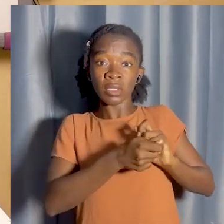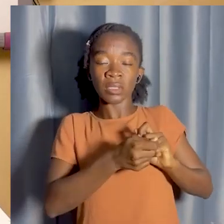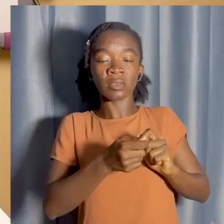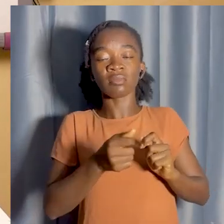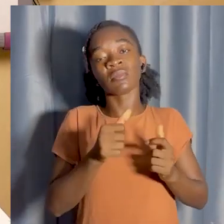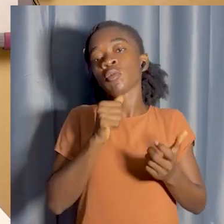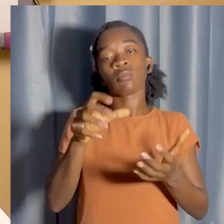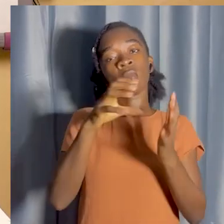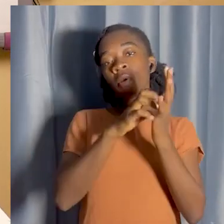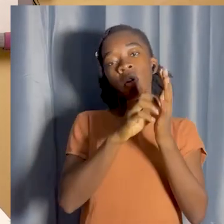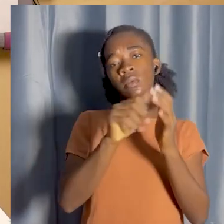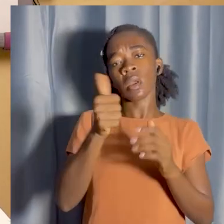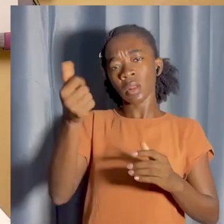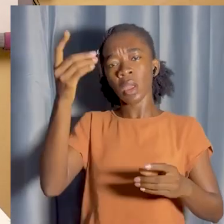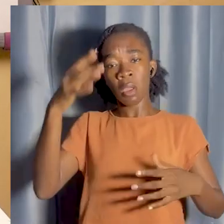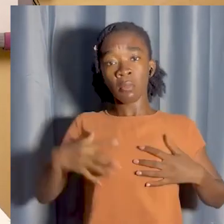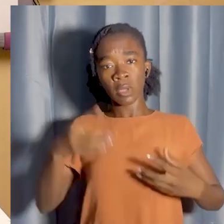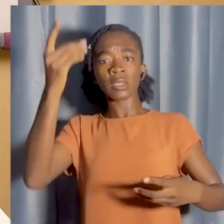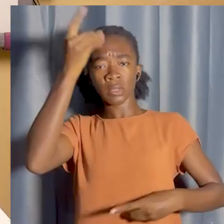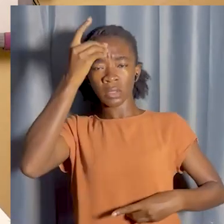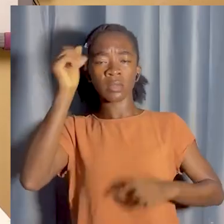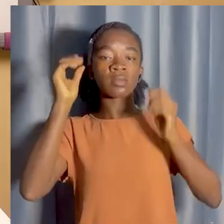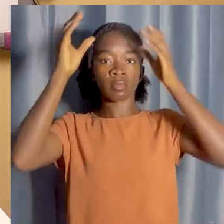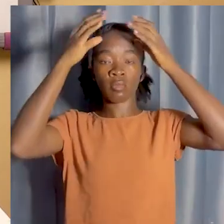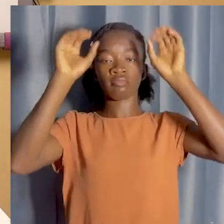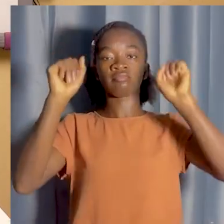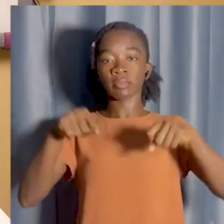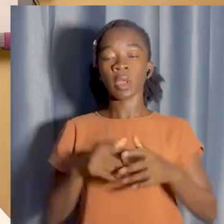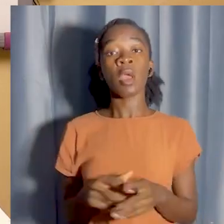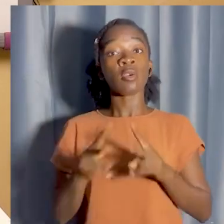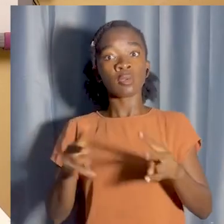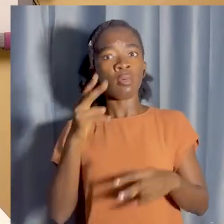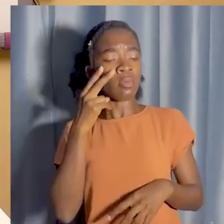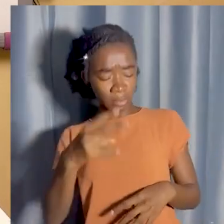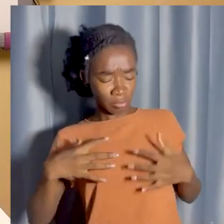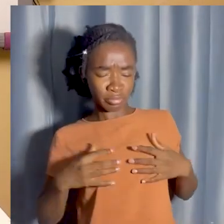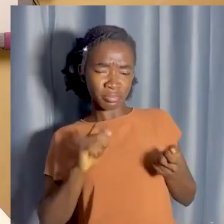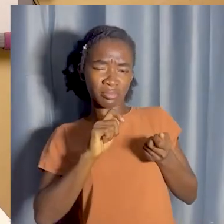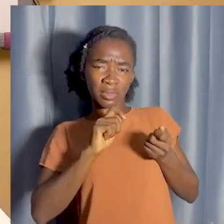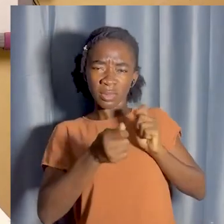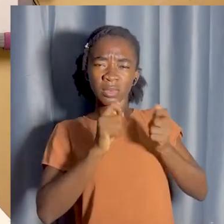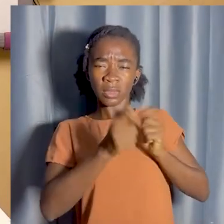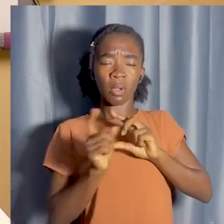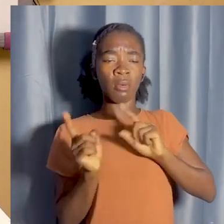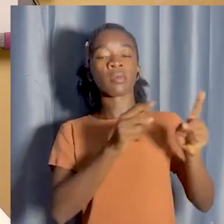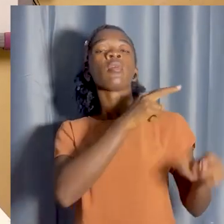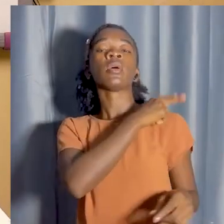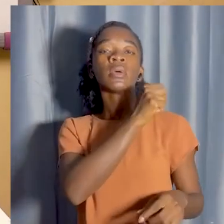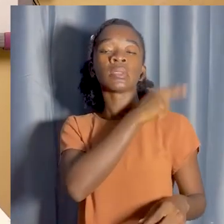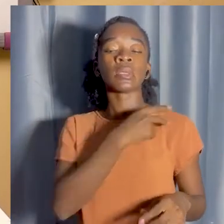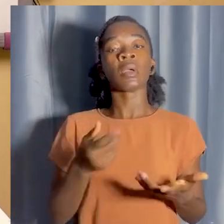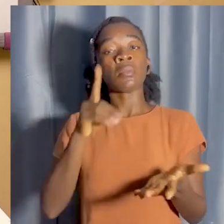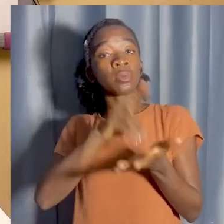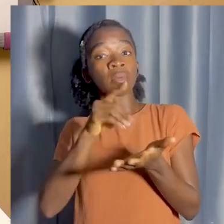other diseases of the breast can cause that as well. That's why I said when you notice a change, go to the hospital, let somebody look at it, and they